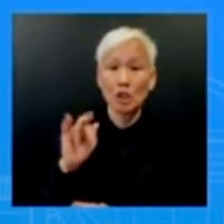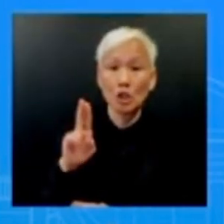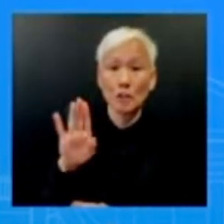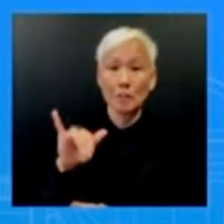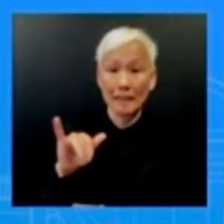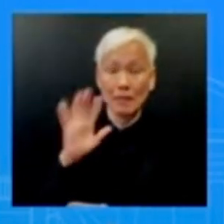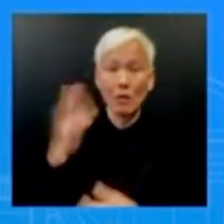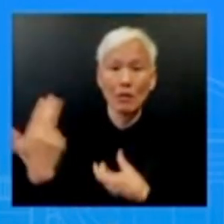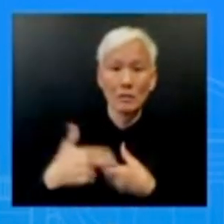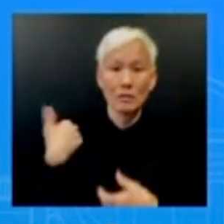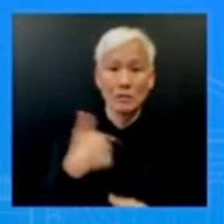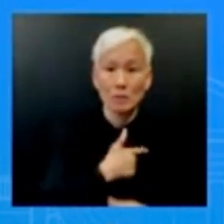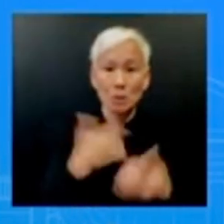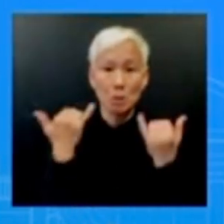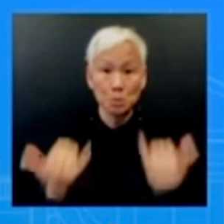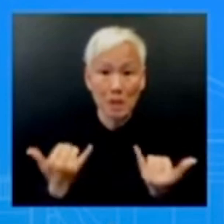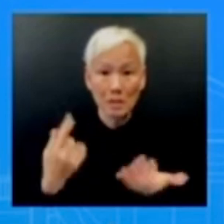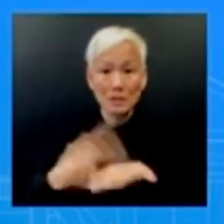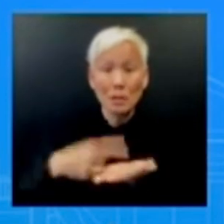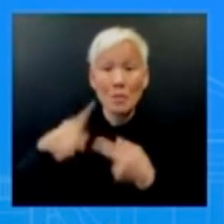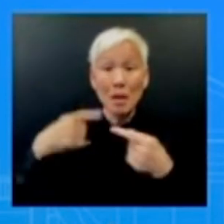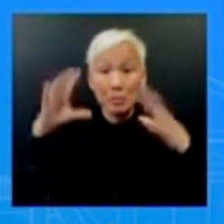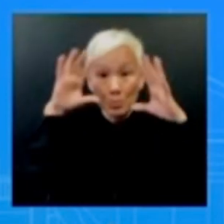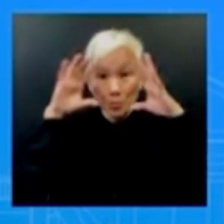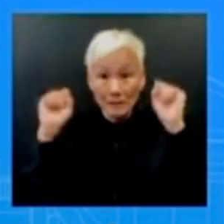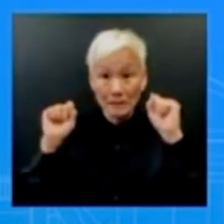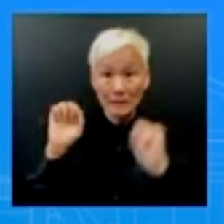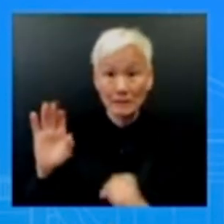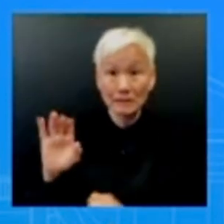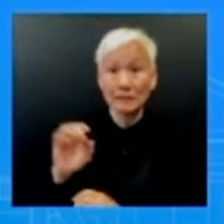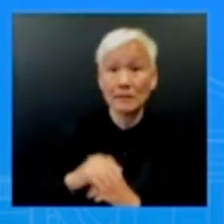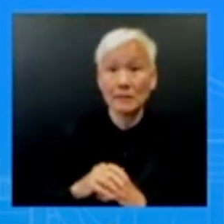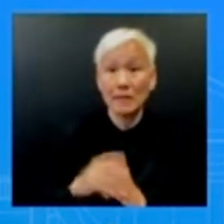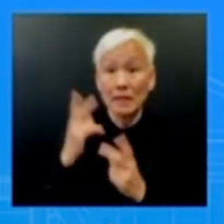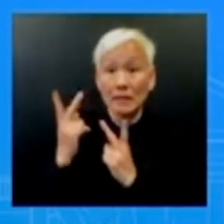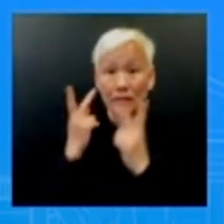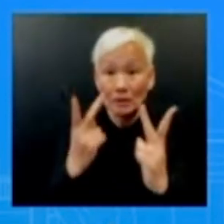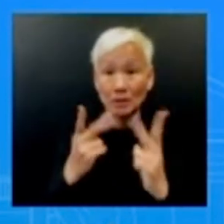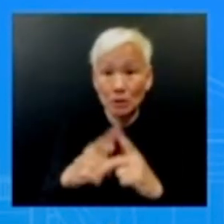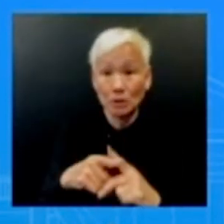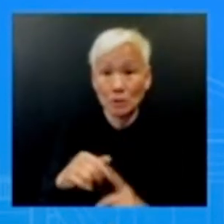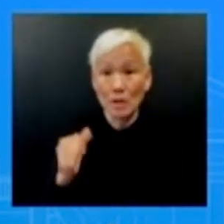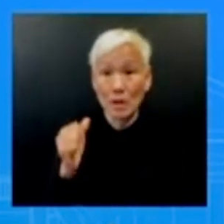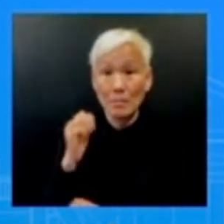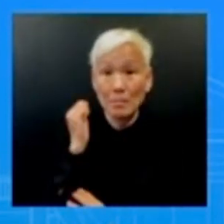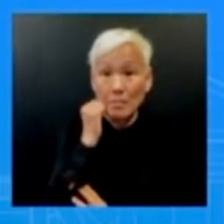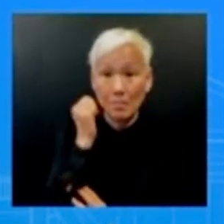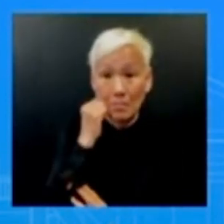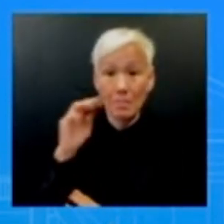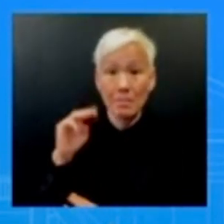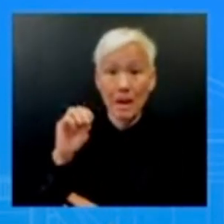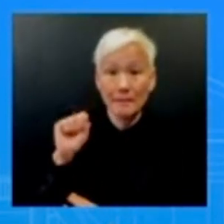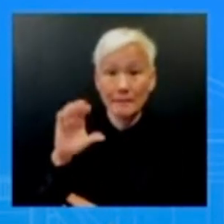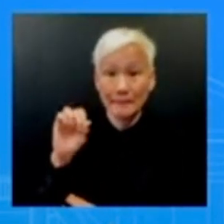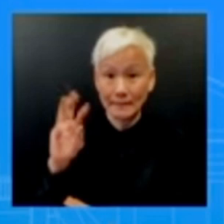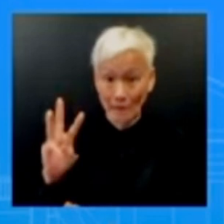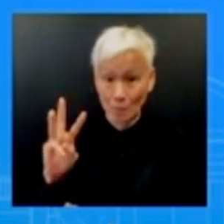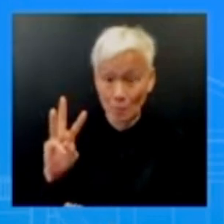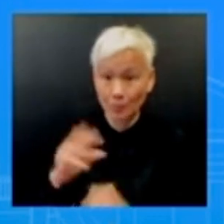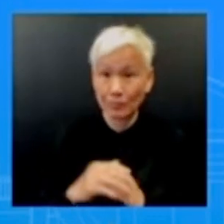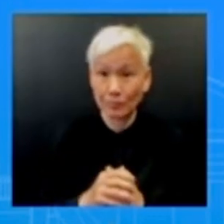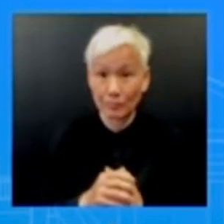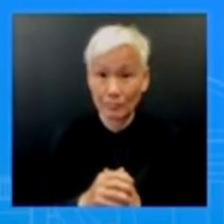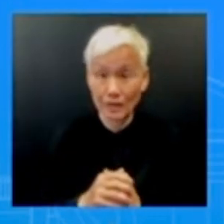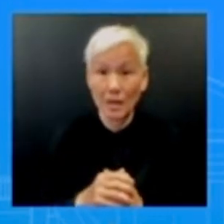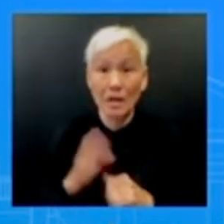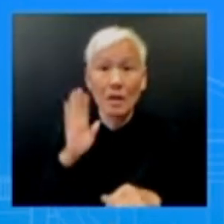Xi's visit to Moscow and take any questions that you may have. Again, another guest that should be respected in this room and